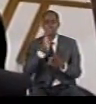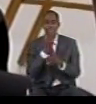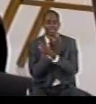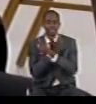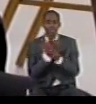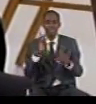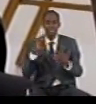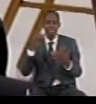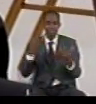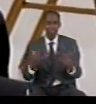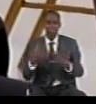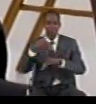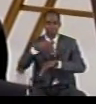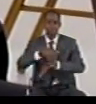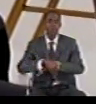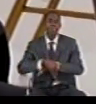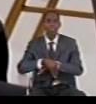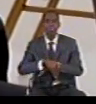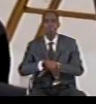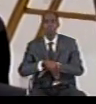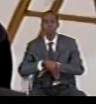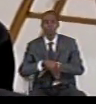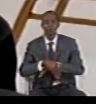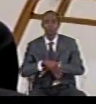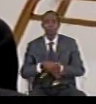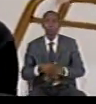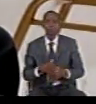Tonight. Amen. It is time to praise the Lord.